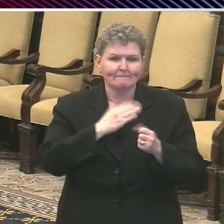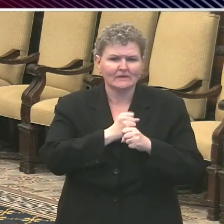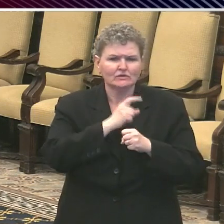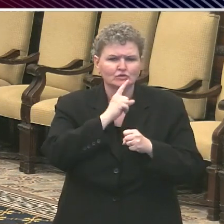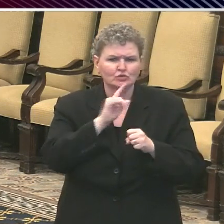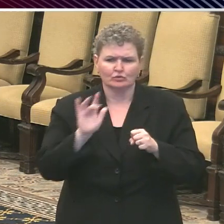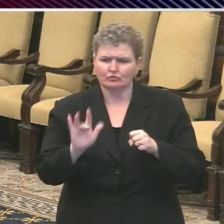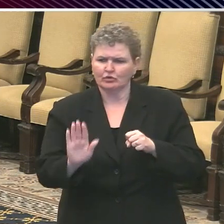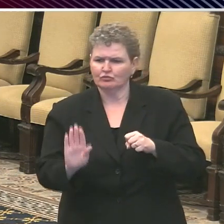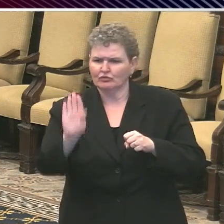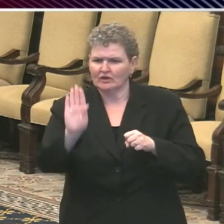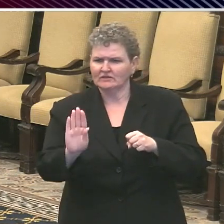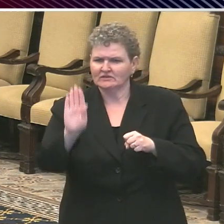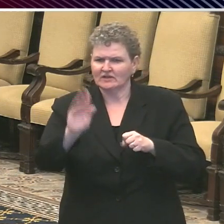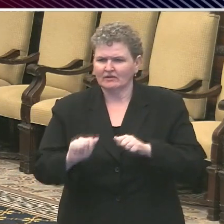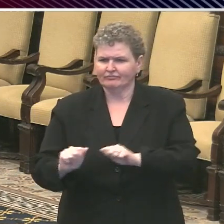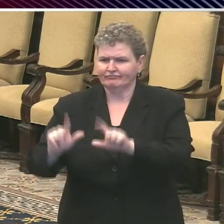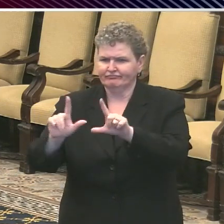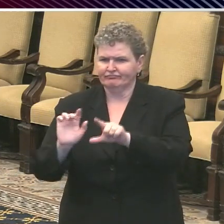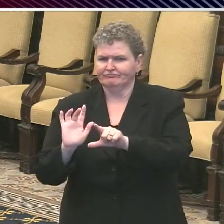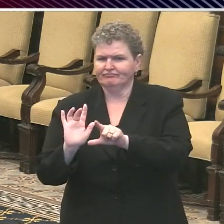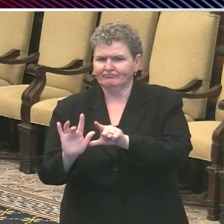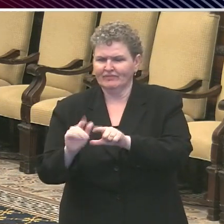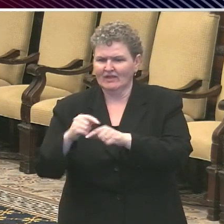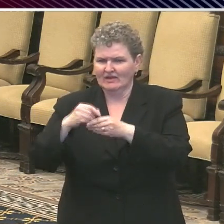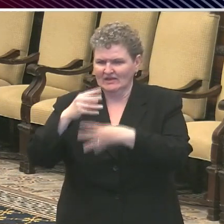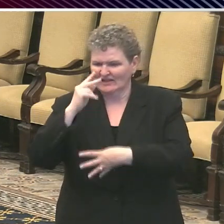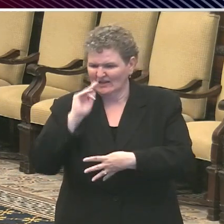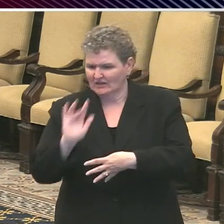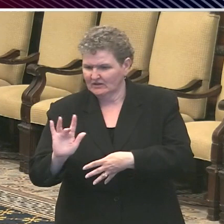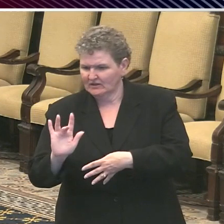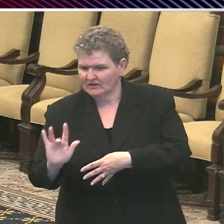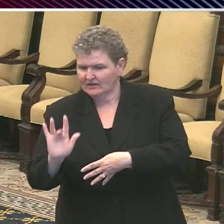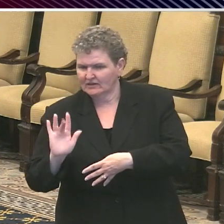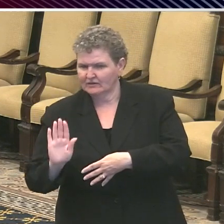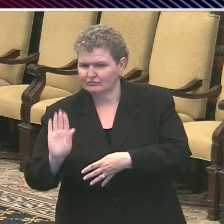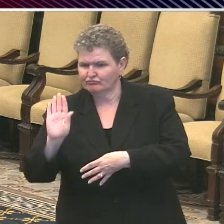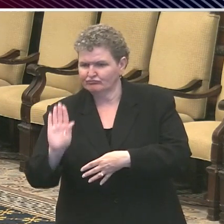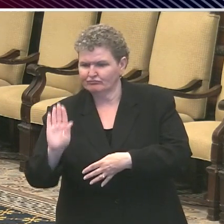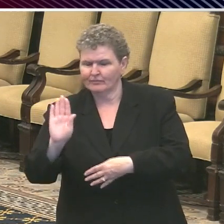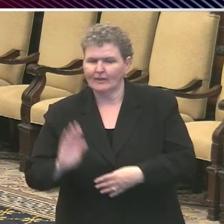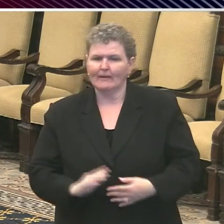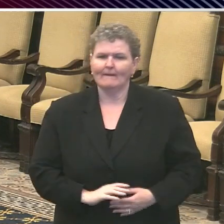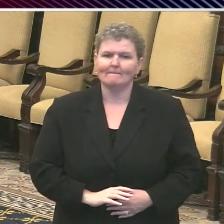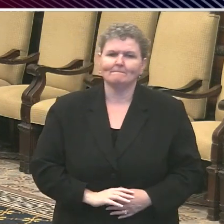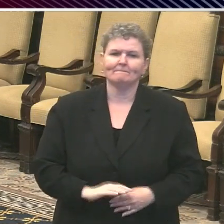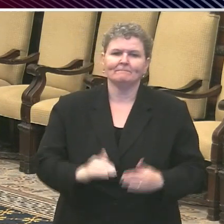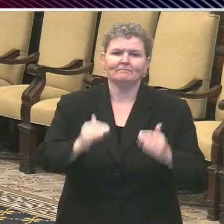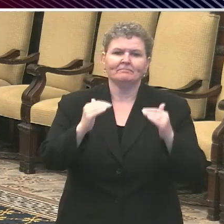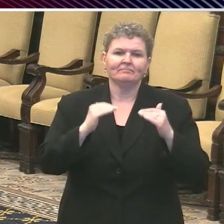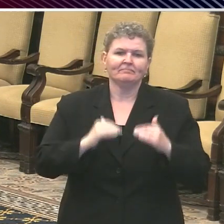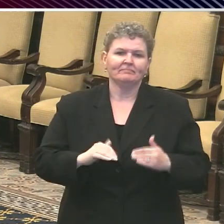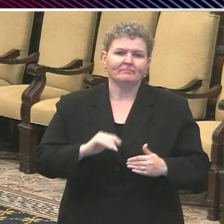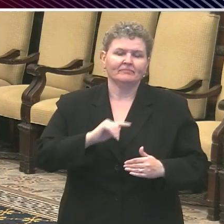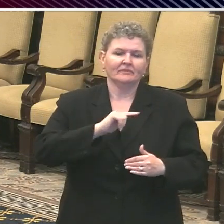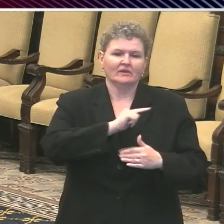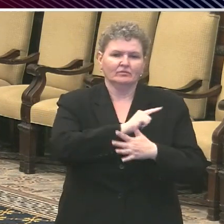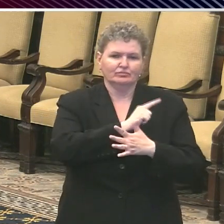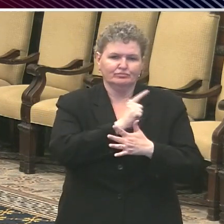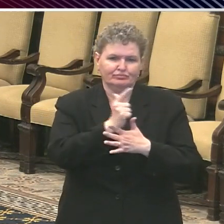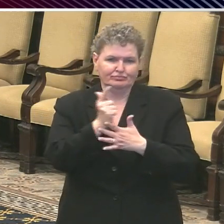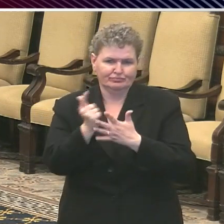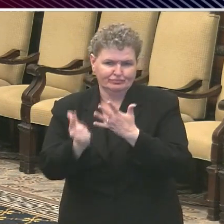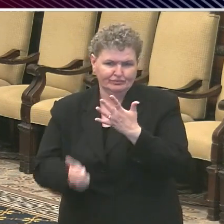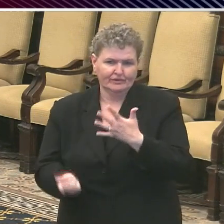hand feature. It can be found under the participants list. And we will now move to unmute reporters one by one to ask